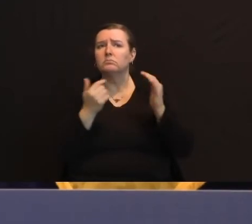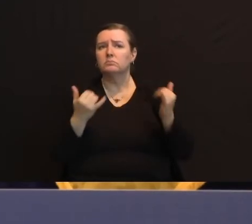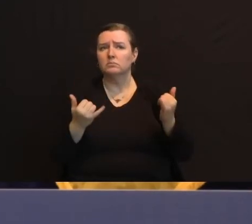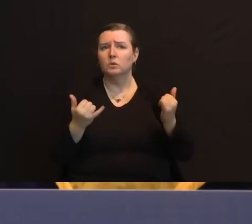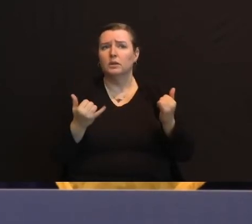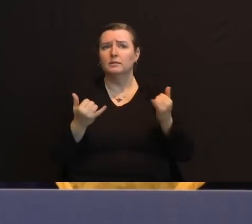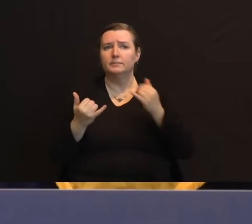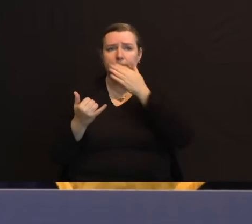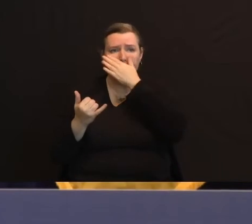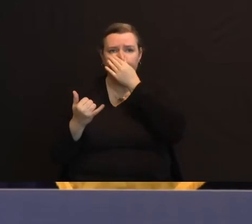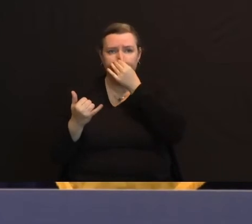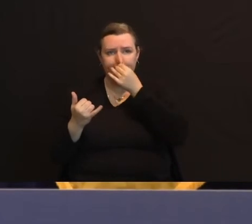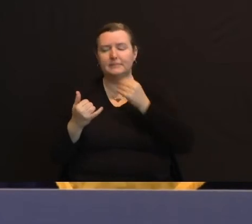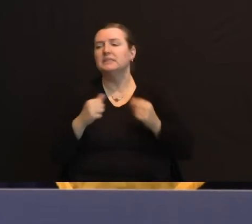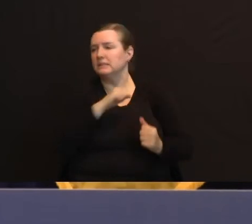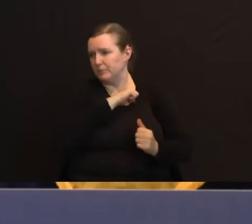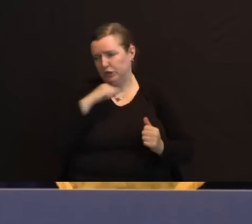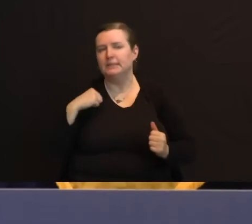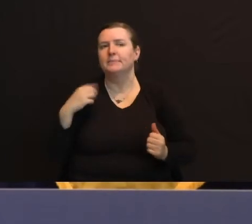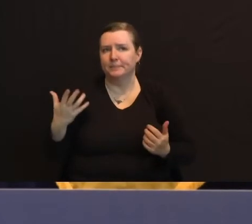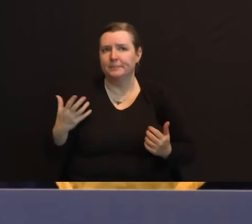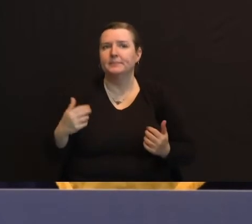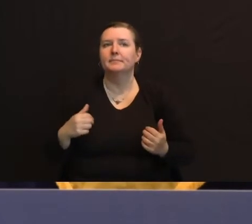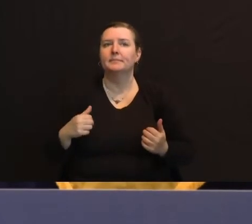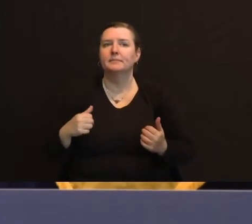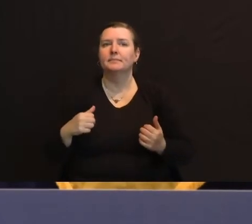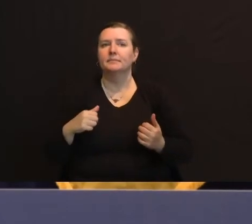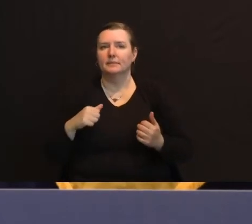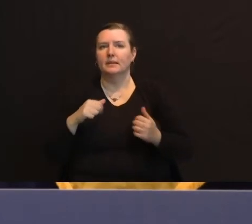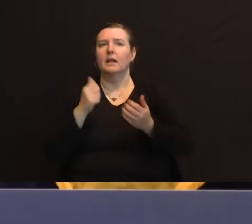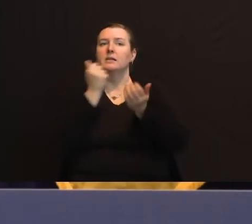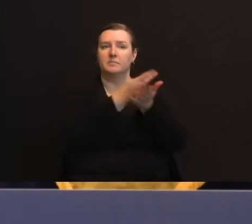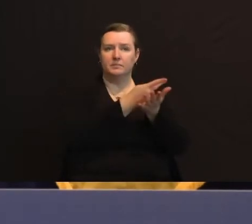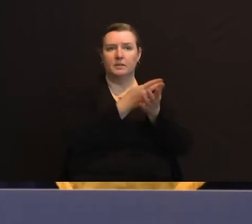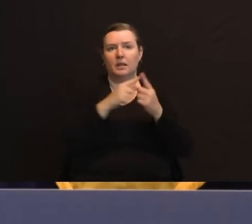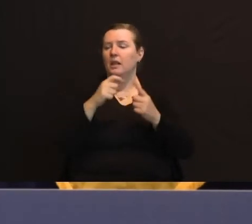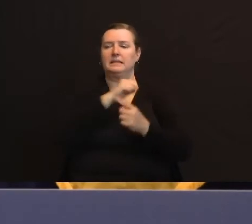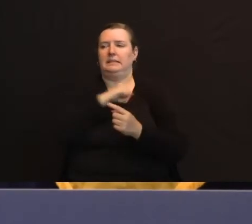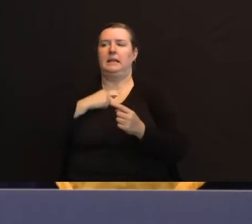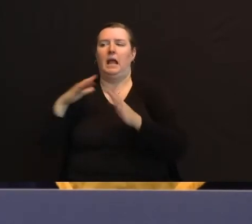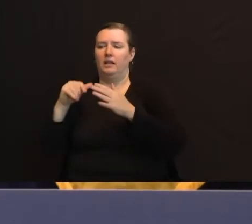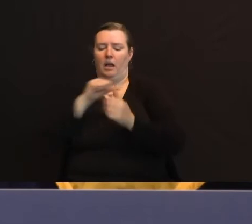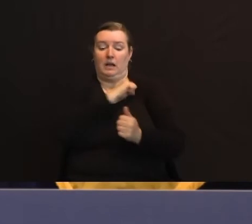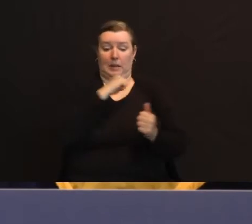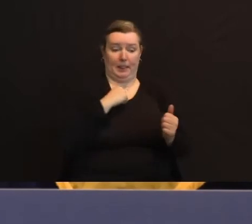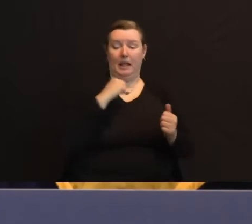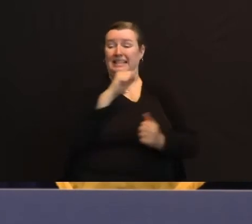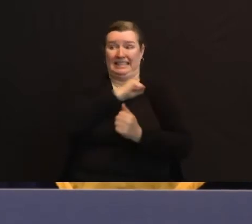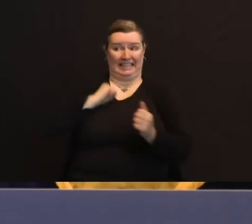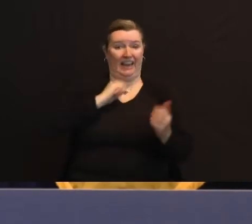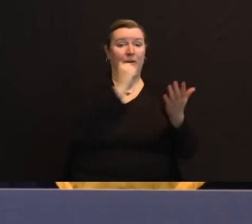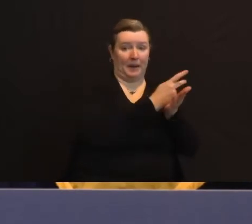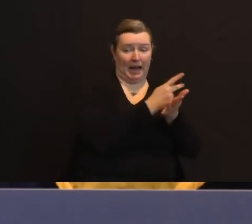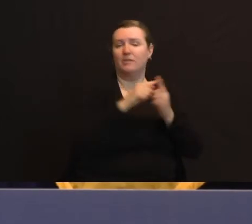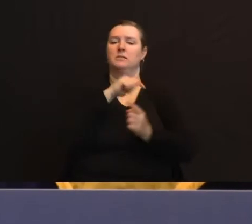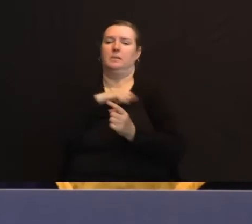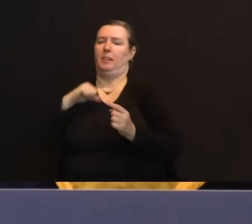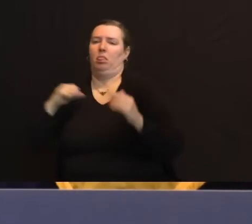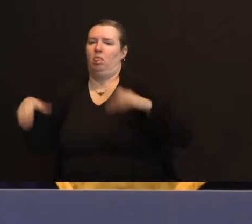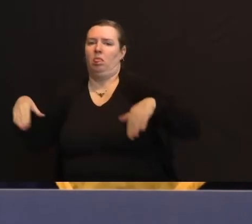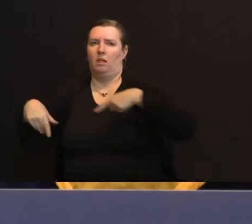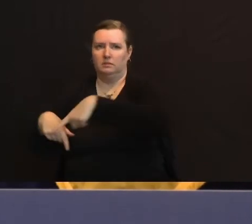has passed it, the Assembly hasn't acted on it. I wanted to know if you're going to urge Assembly Speaker Coughlin to act on that. For Colonel Callahan, of